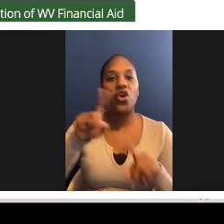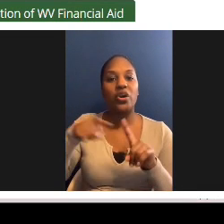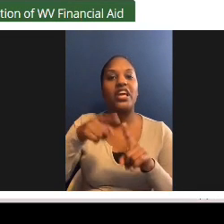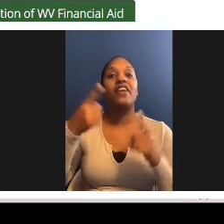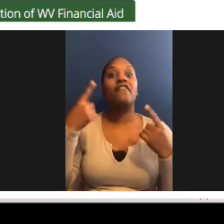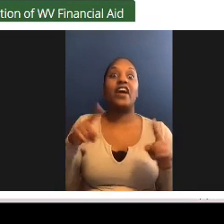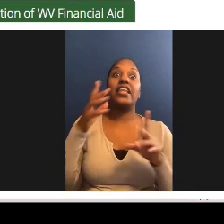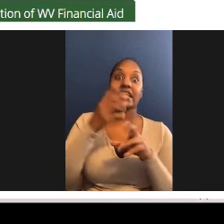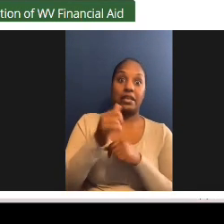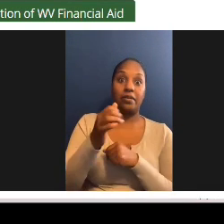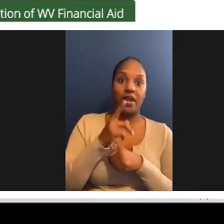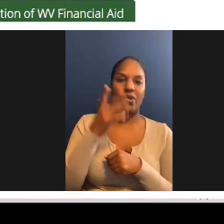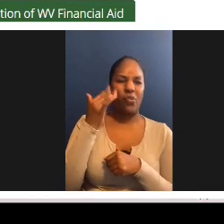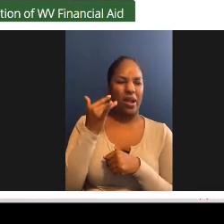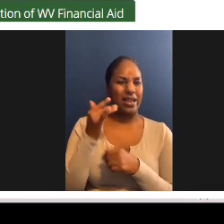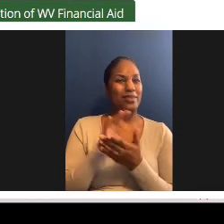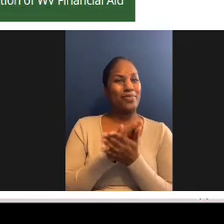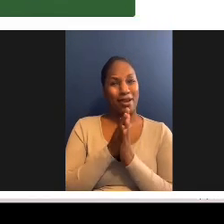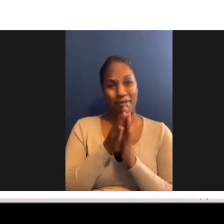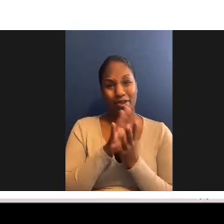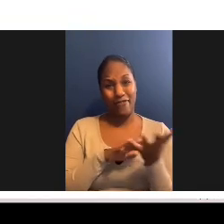sometimes that can be confusing.